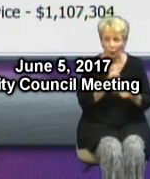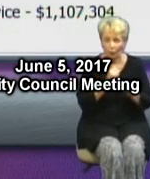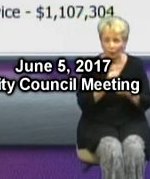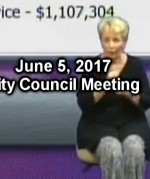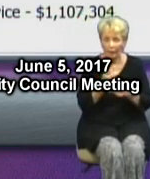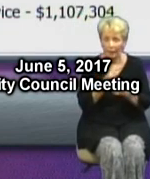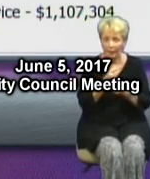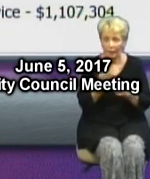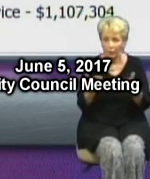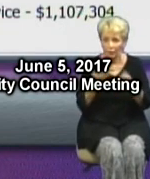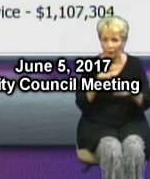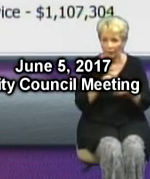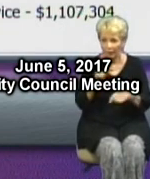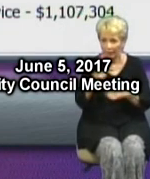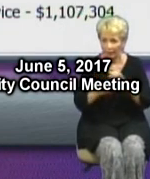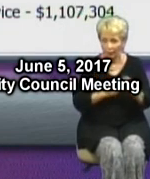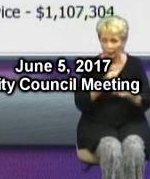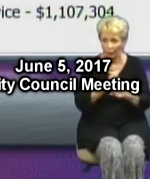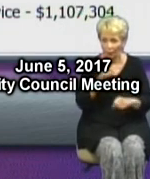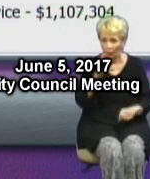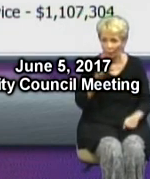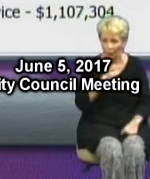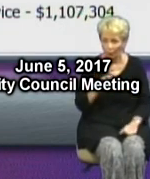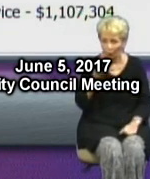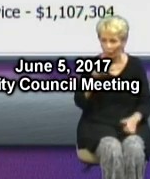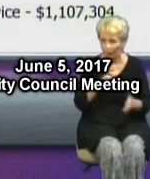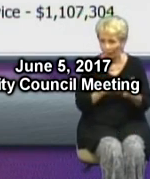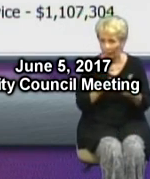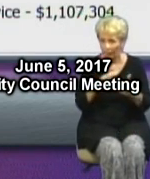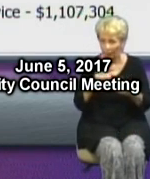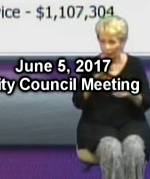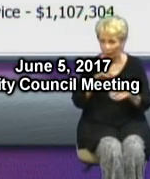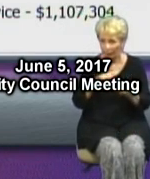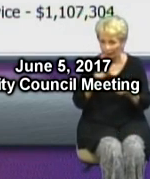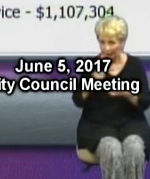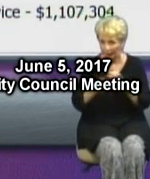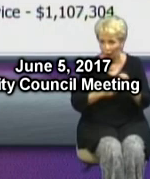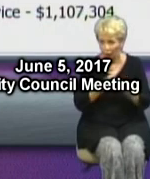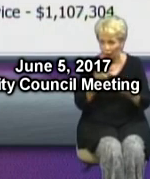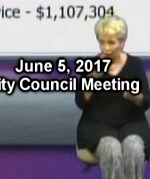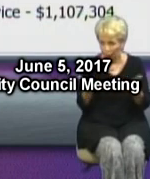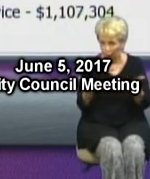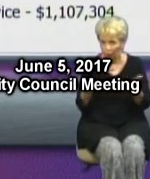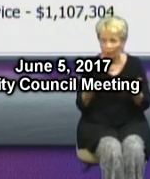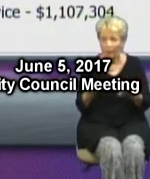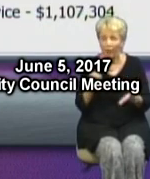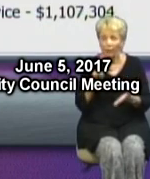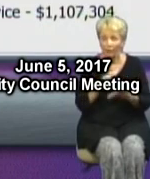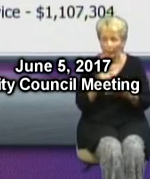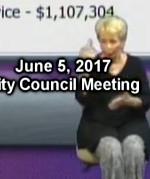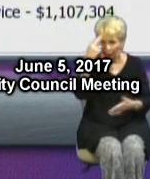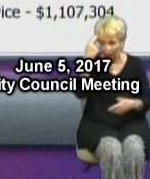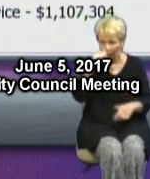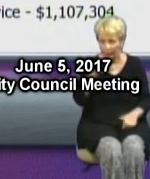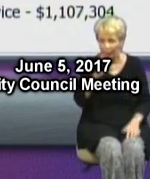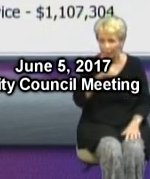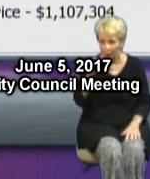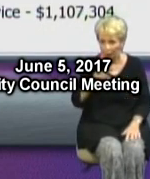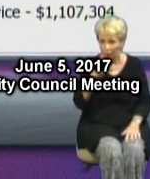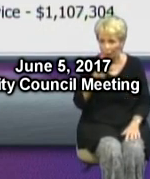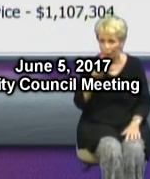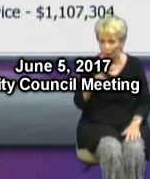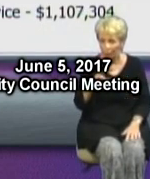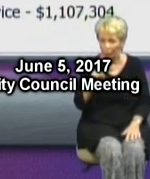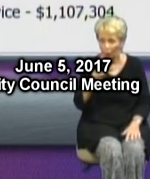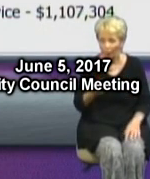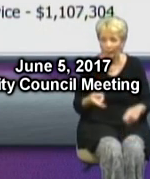debt service over a 10-year period of $1.1 million. So that is the reason for the 10% sewer rate